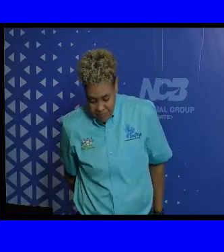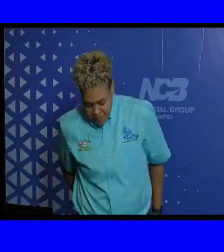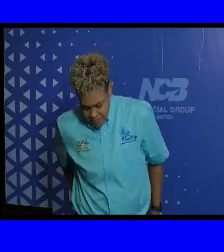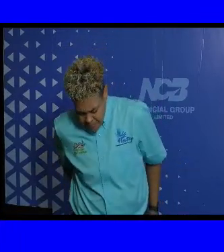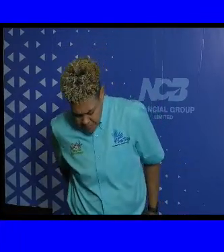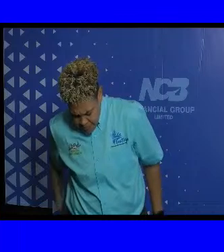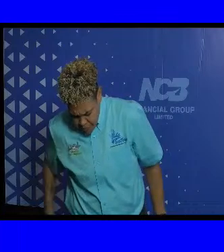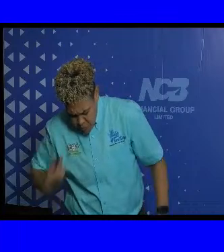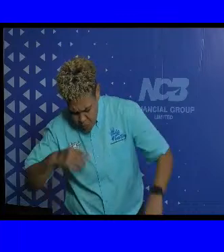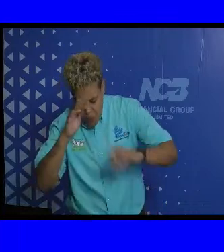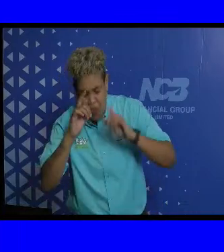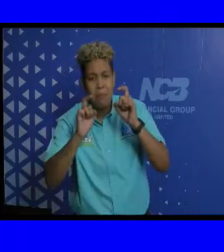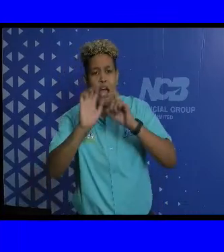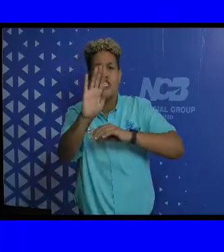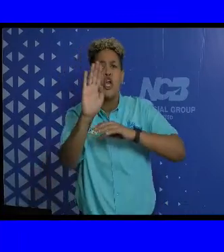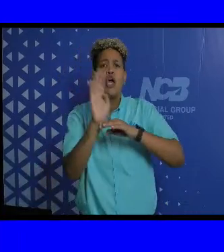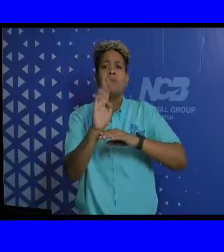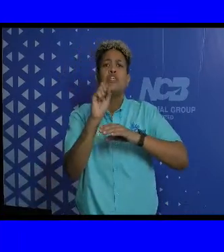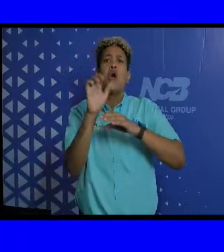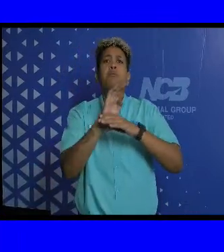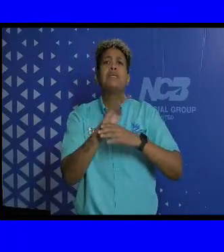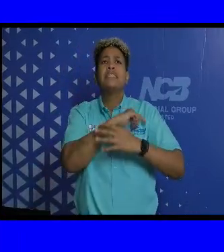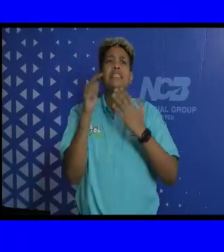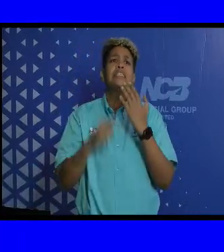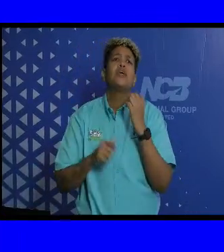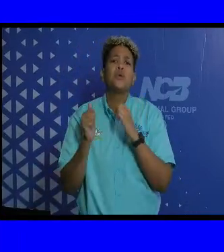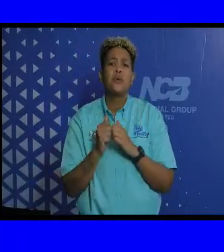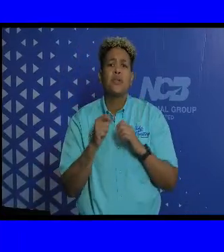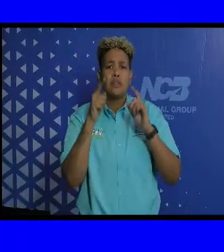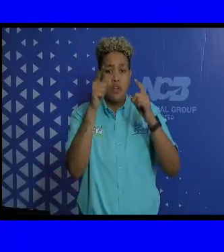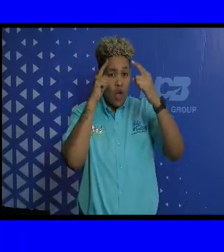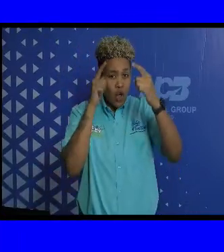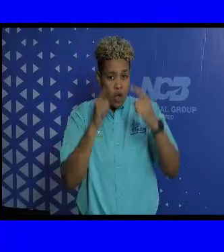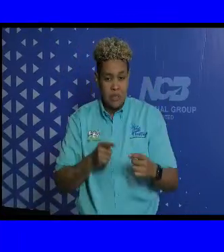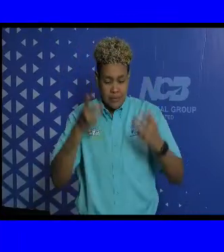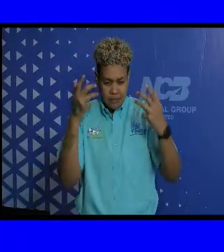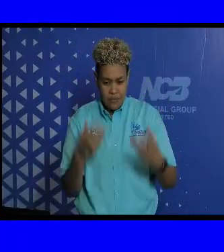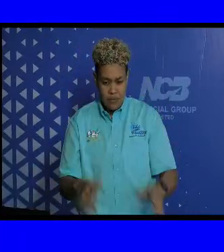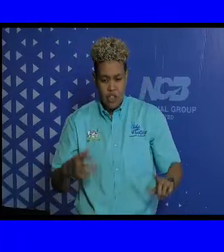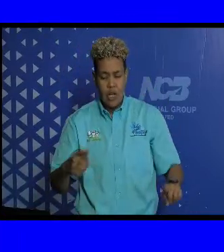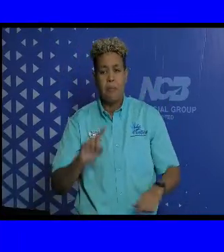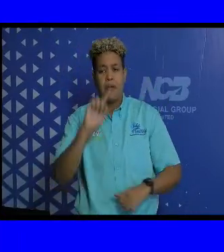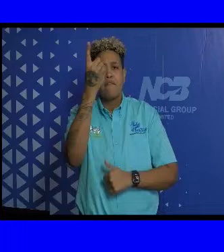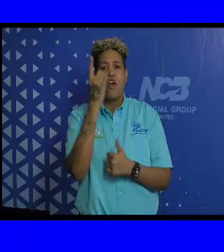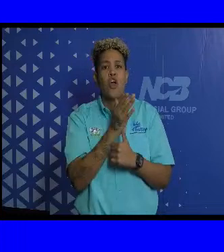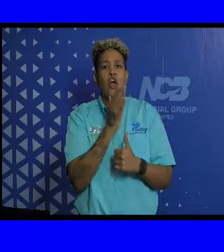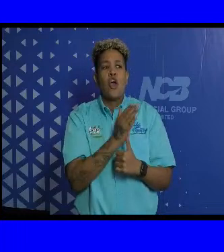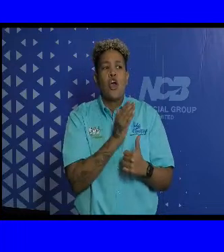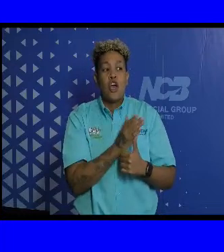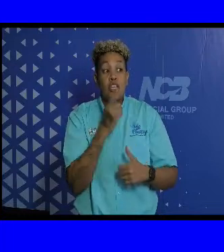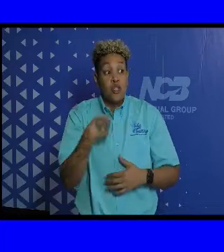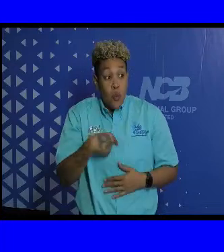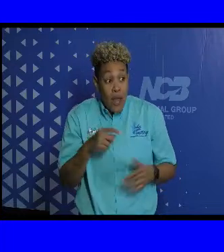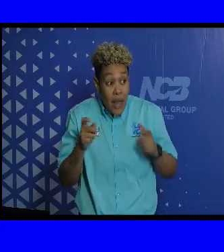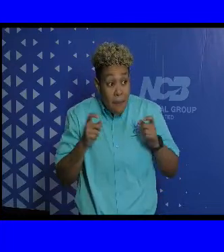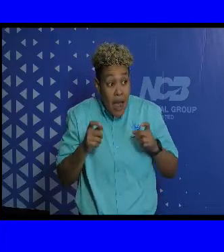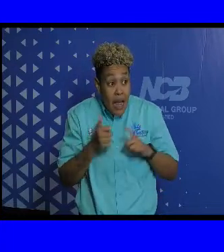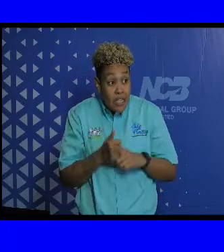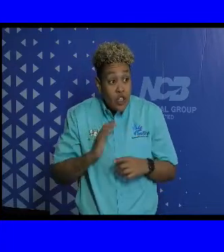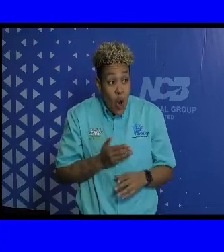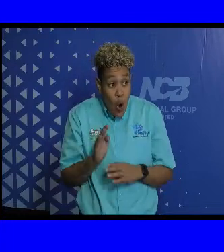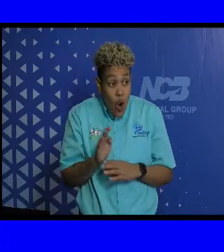We'll manage your business or business with the following objectives. Number one, we'll manage